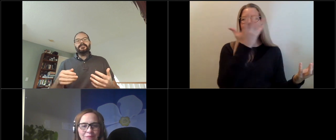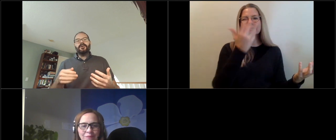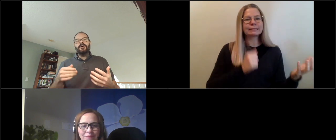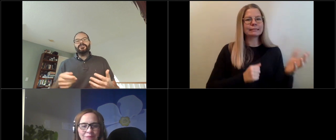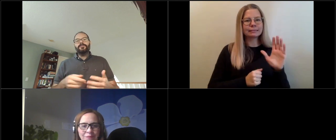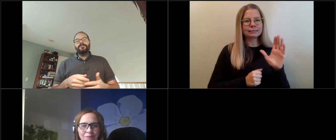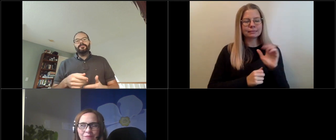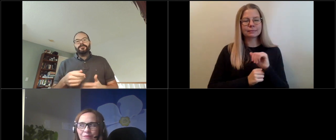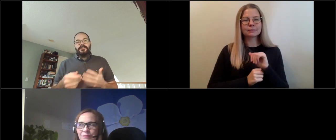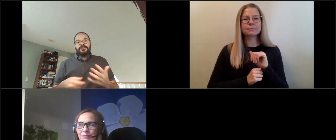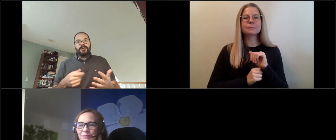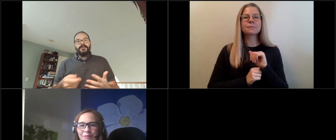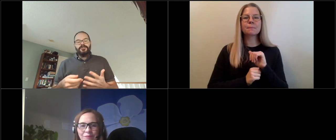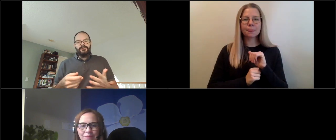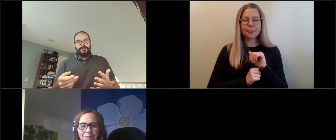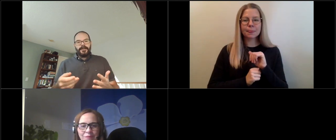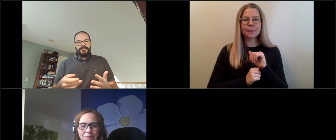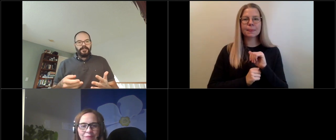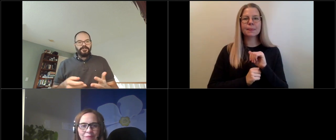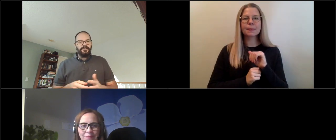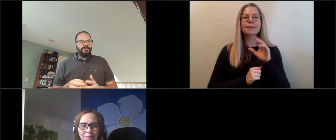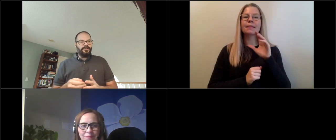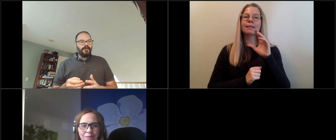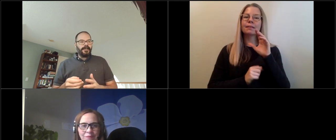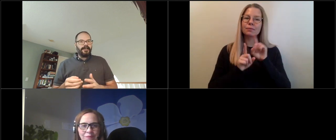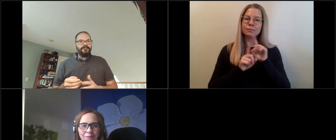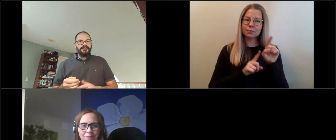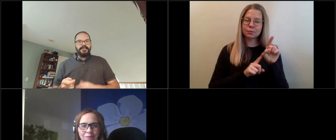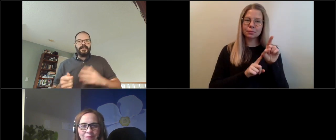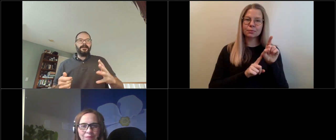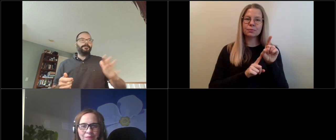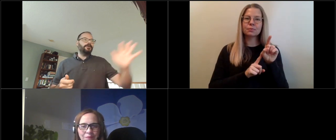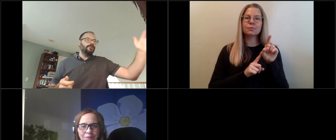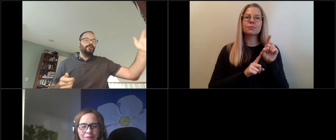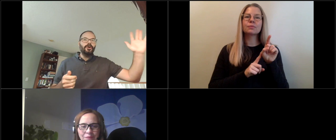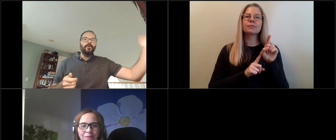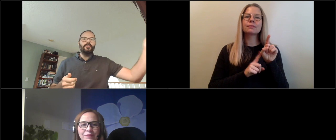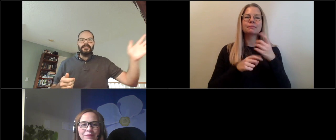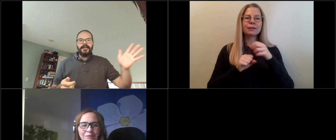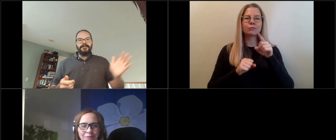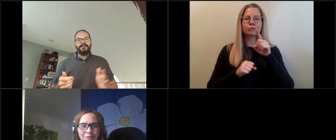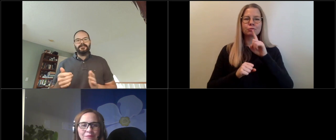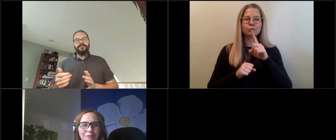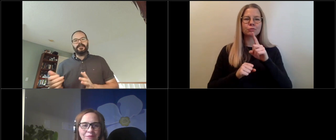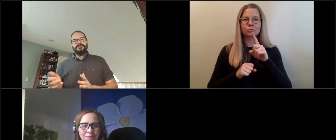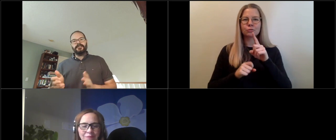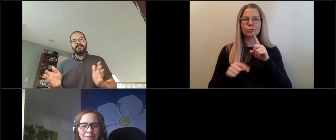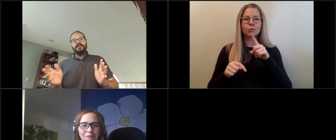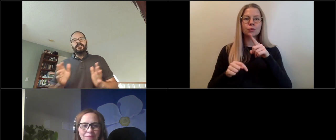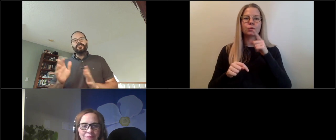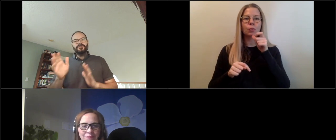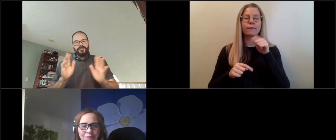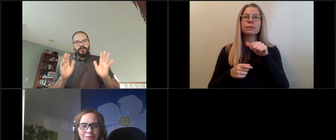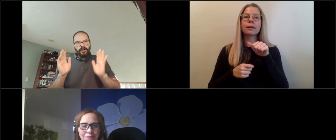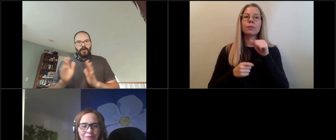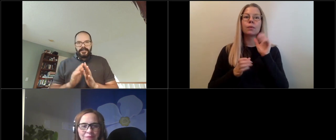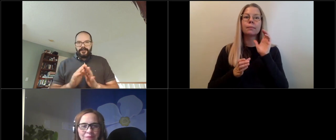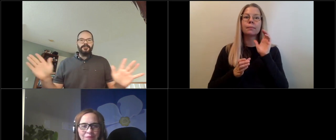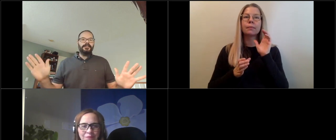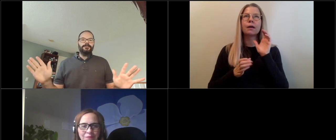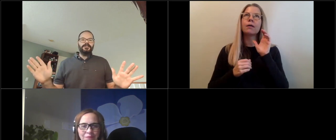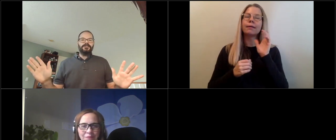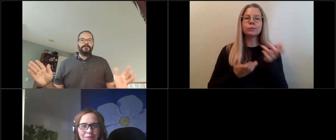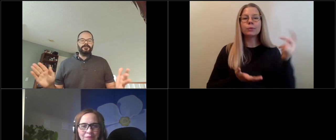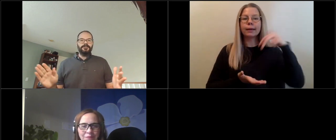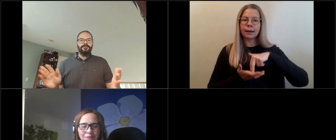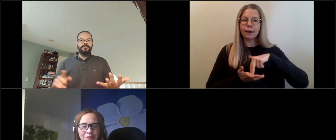And also, please try to do your best to make sure that you're not having to get up and go and get this device. Like, those are definitely